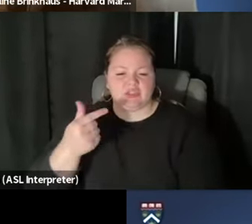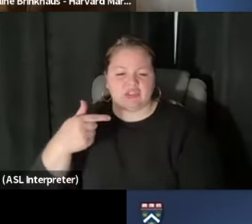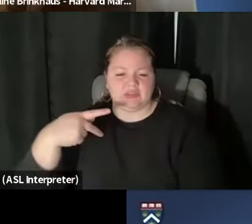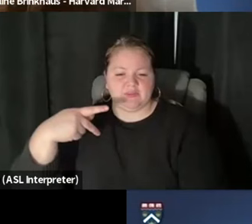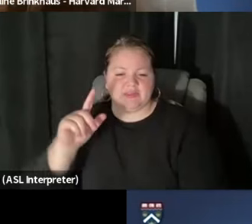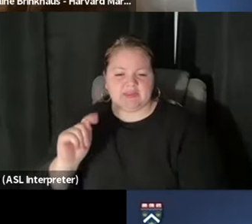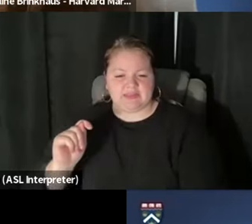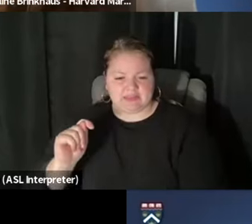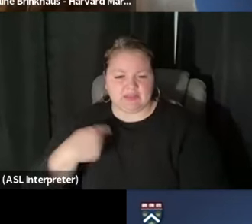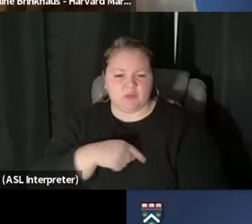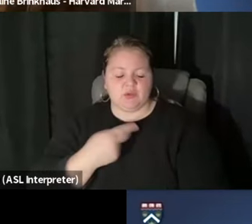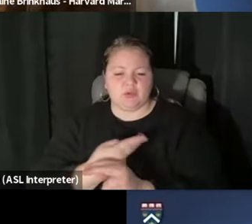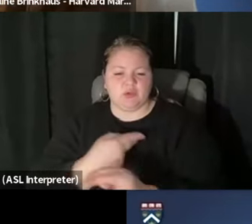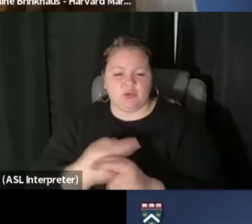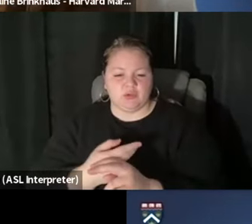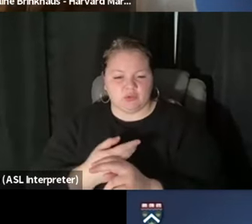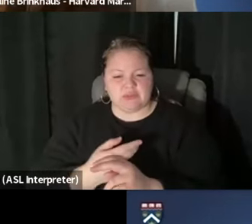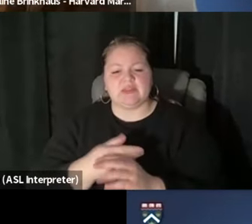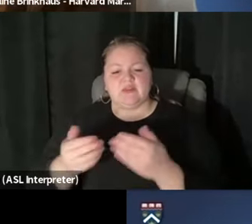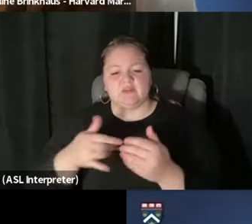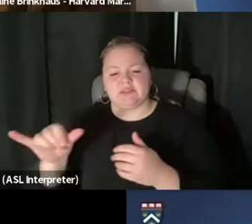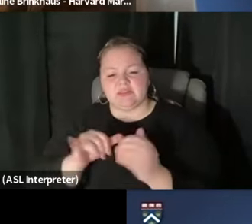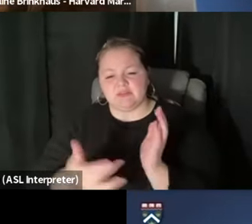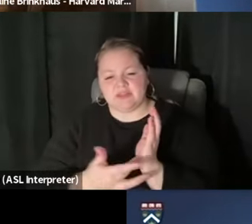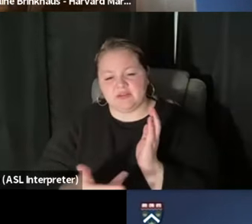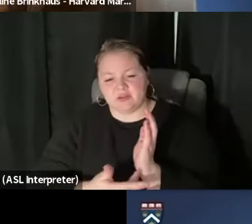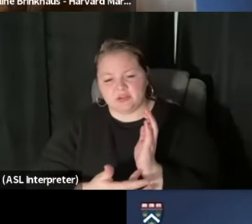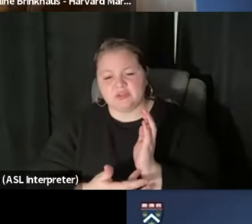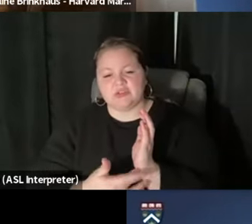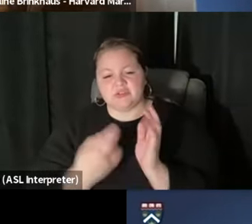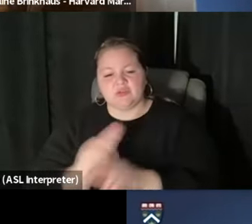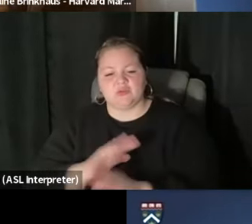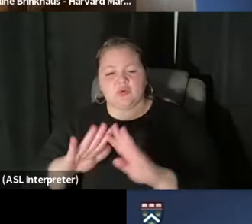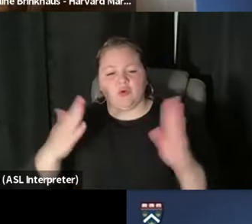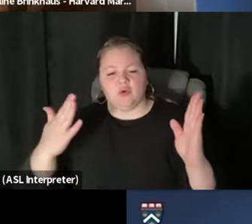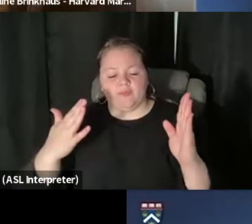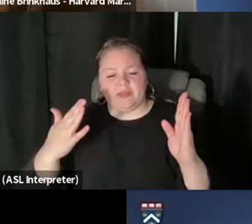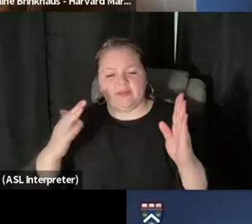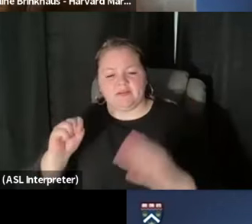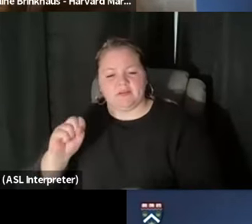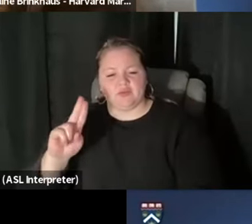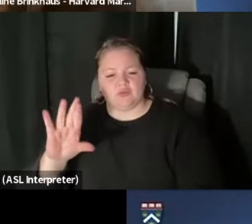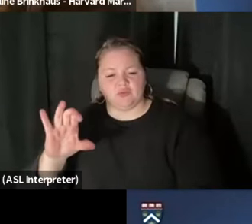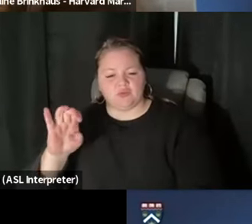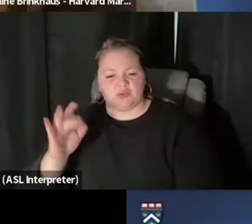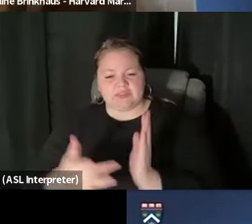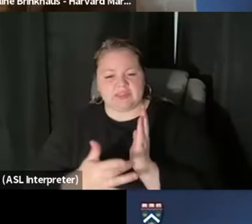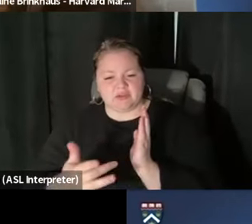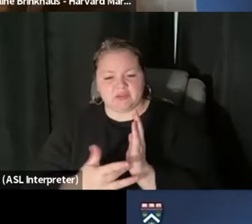technology, just try to classify the text. And that has been very interesting. In technology wise, as well